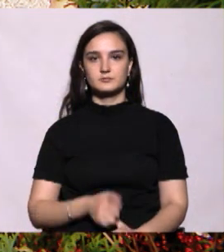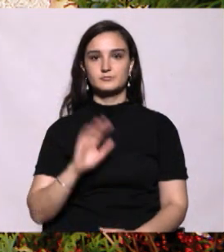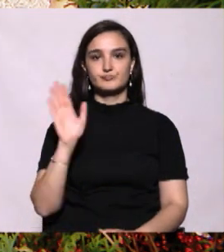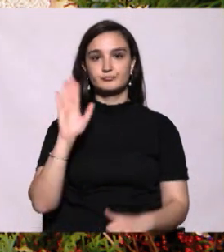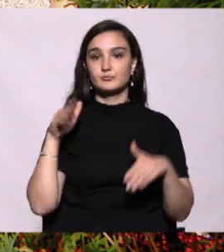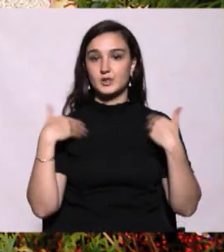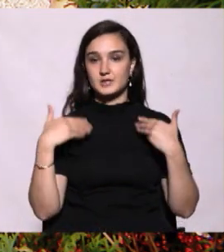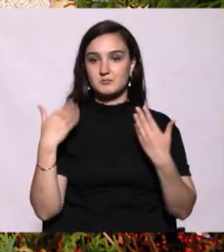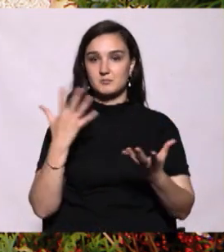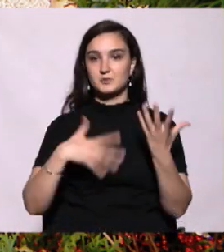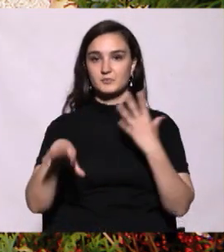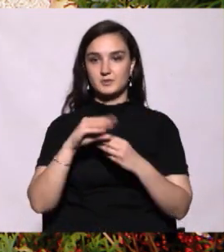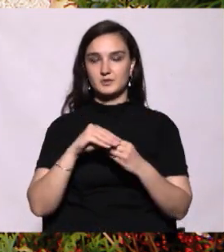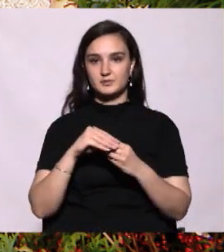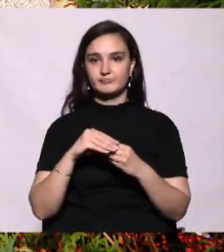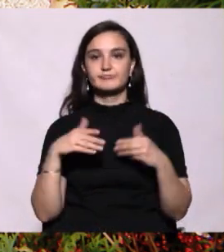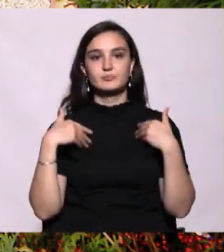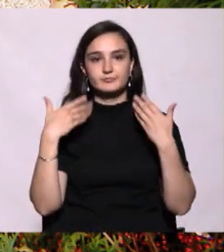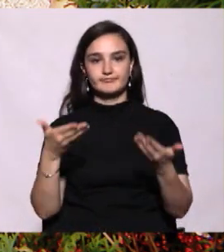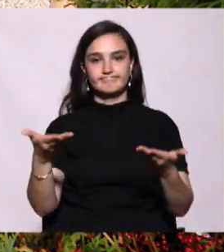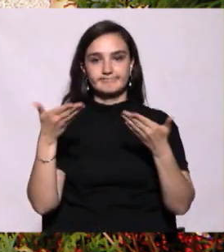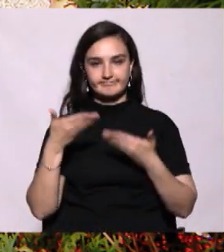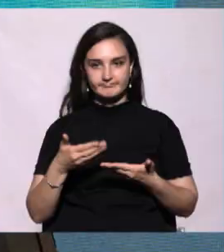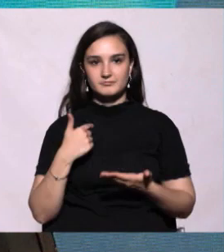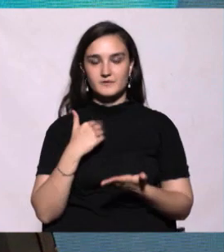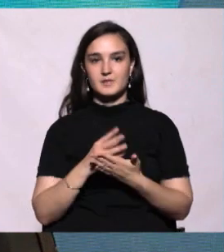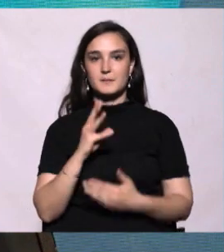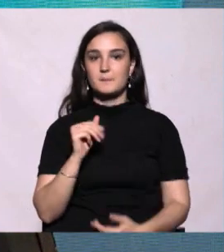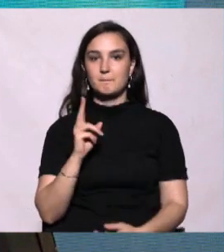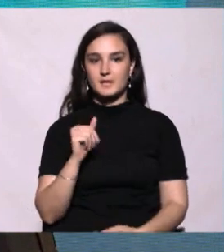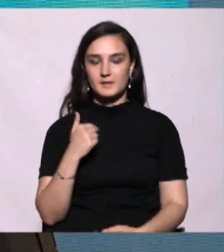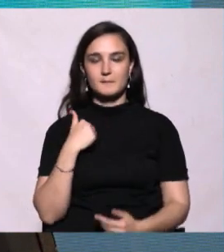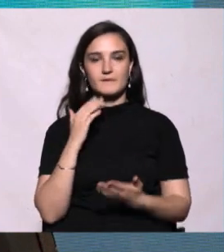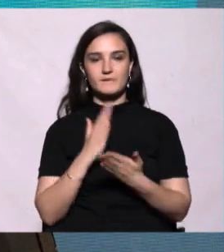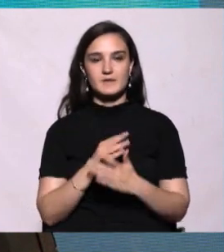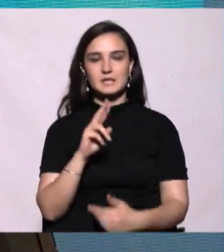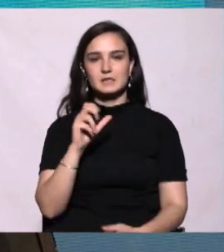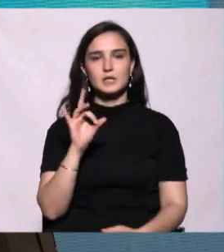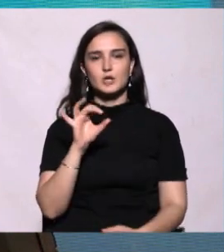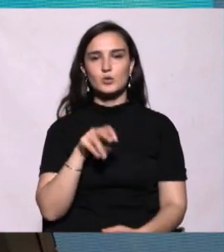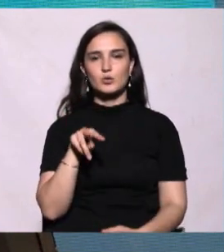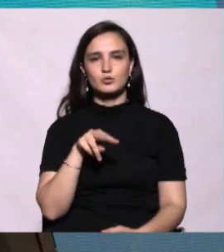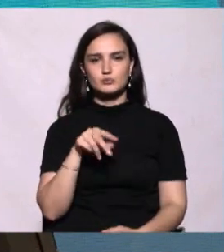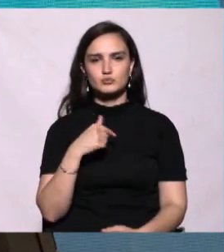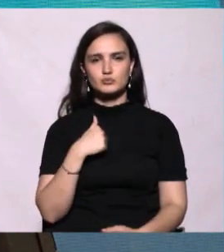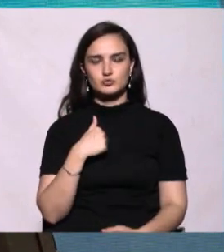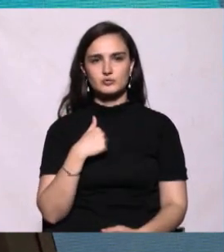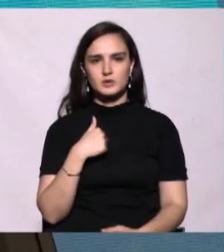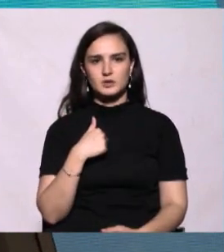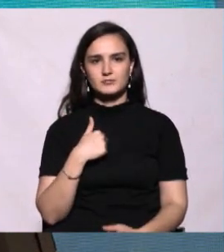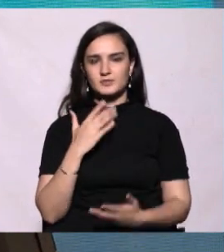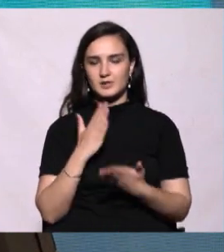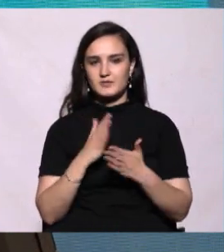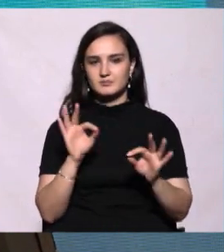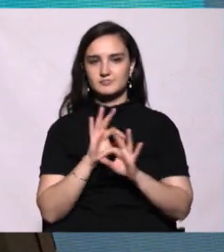everyone. Hello everyone. Welcome to our book club. I am Miss Maka. And I am Mr. Darryl. We have a bunch of great